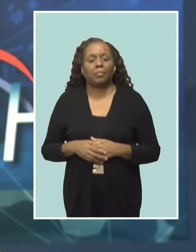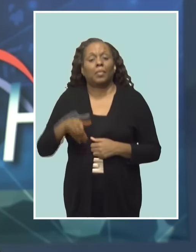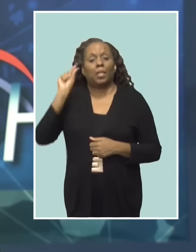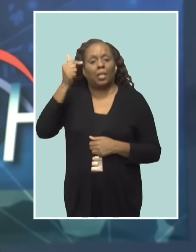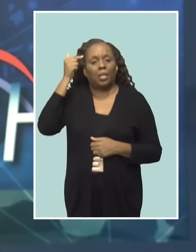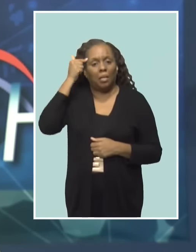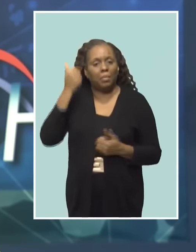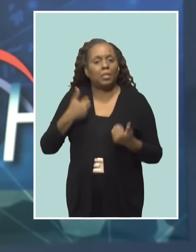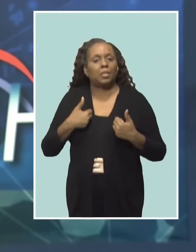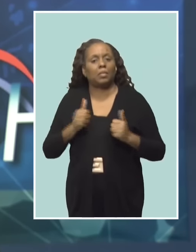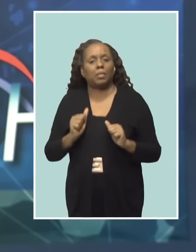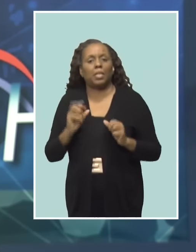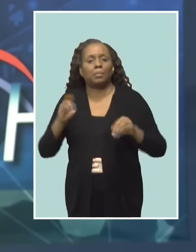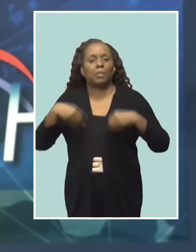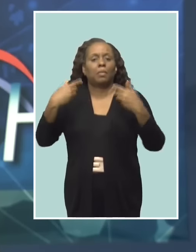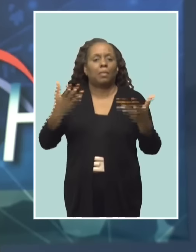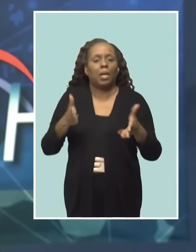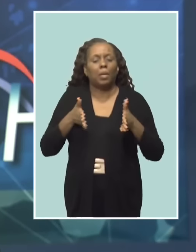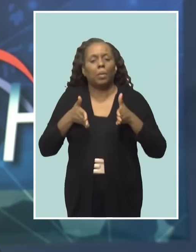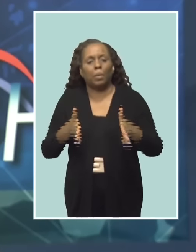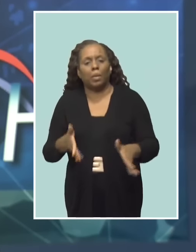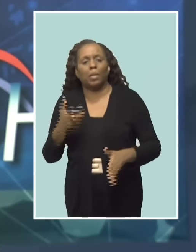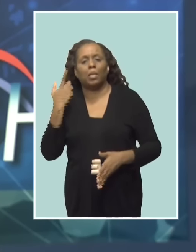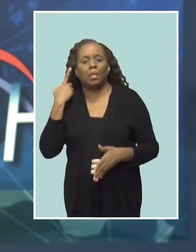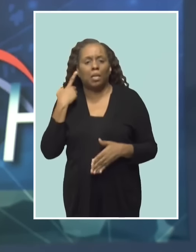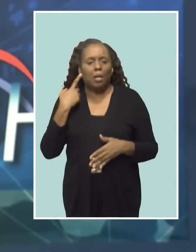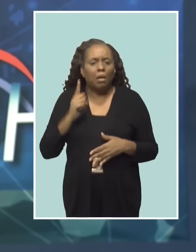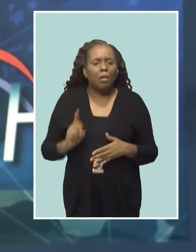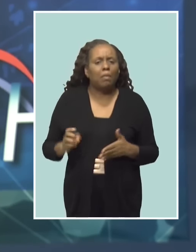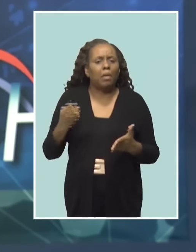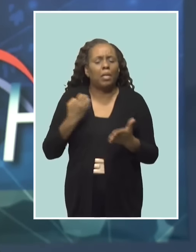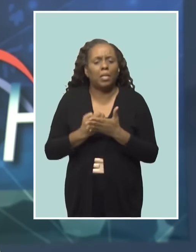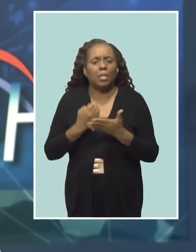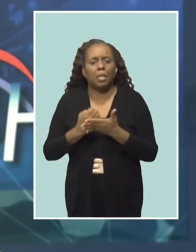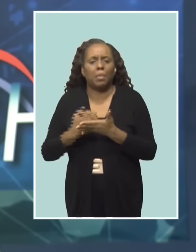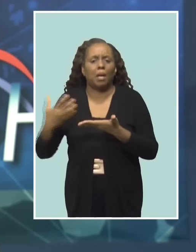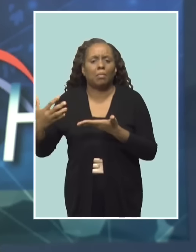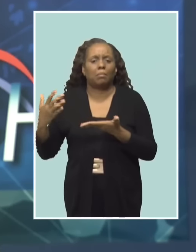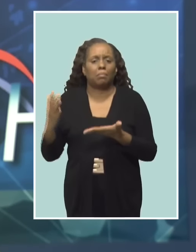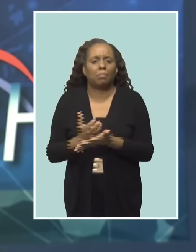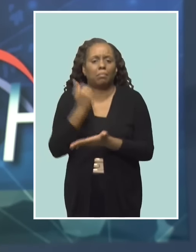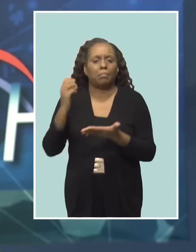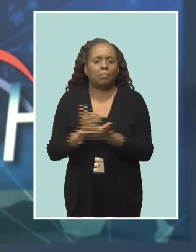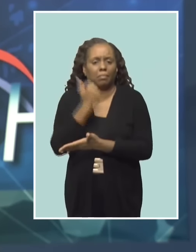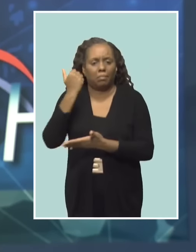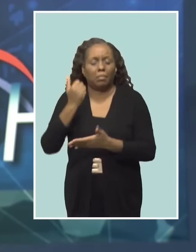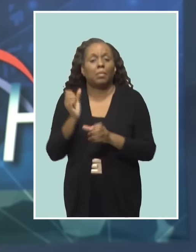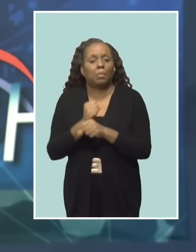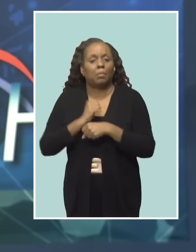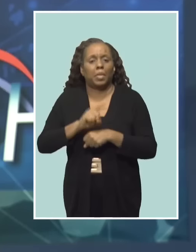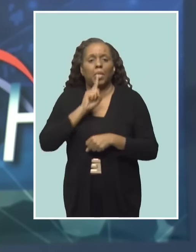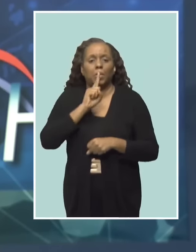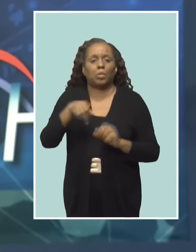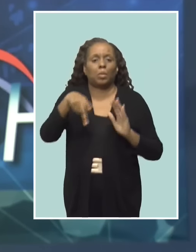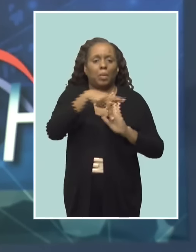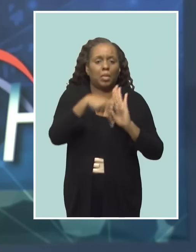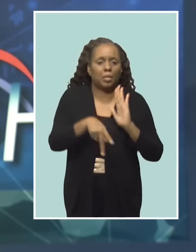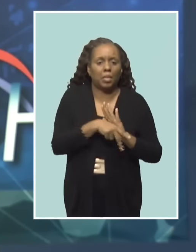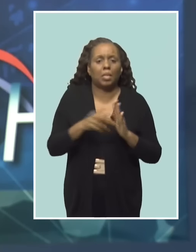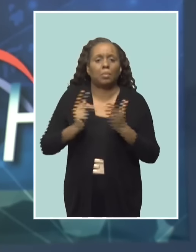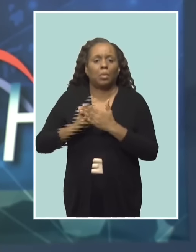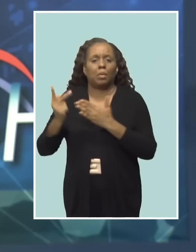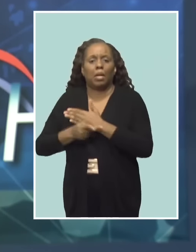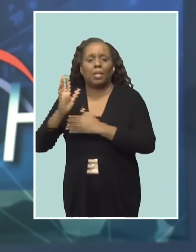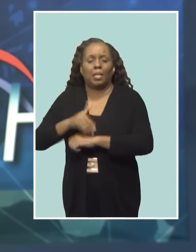Government continues to provide ways for economic enfranchisement for Barbadians by ensuring that policies and programs are put in place